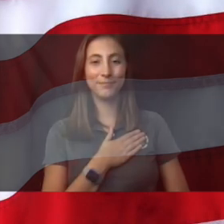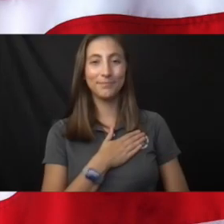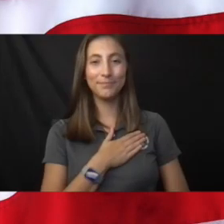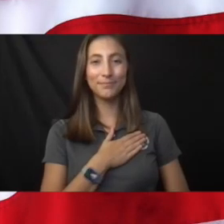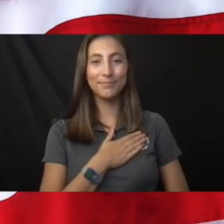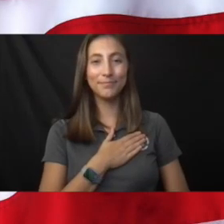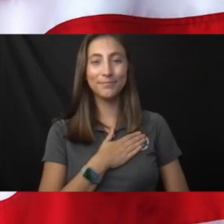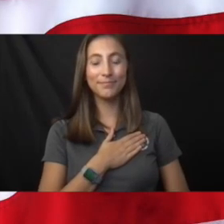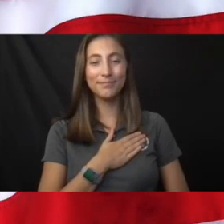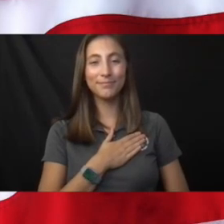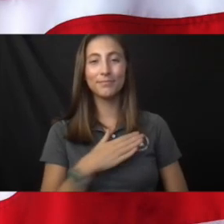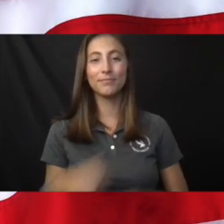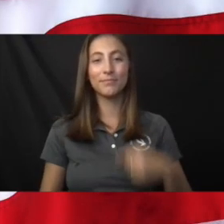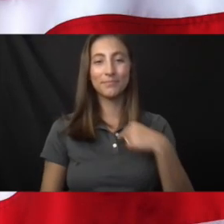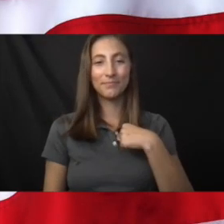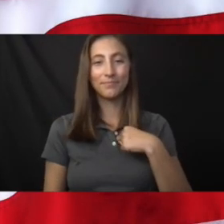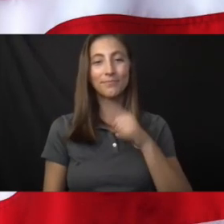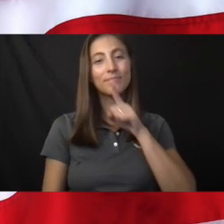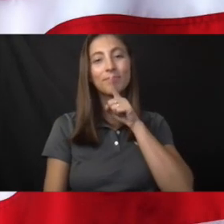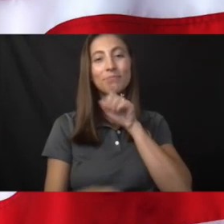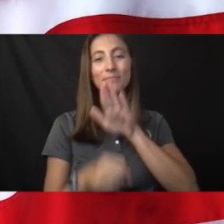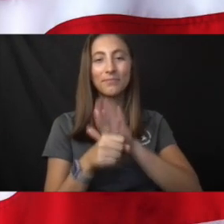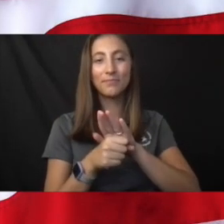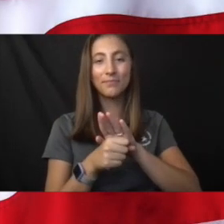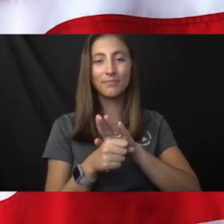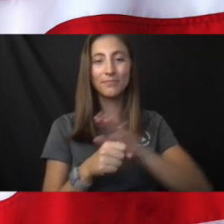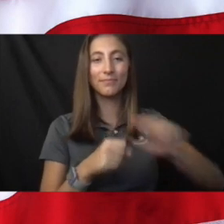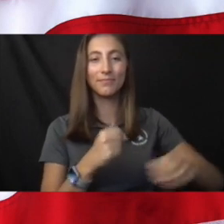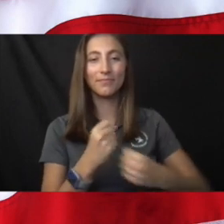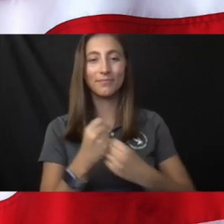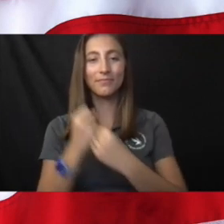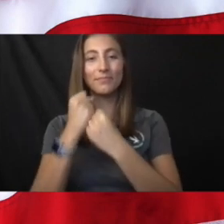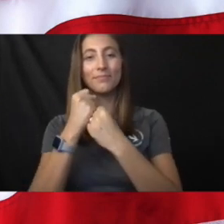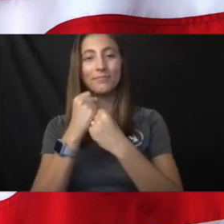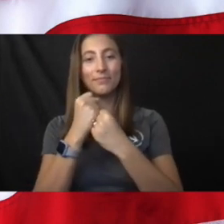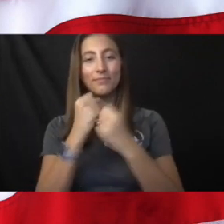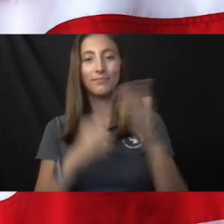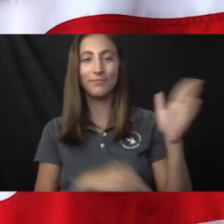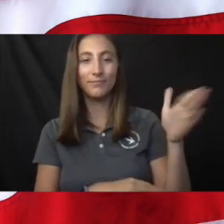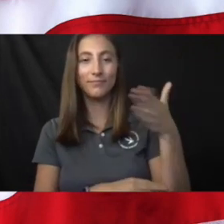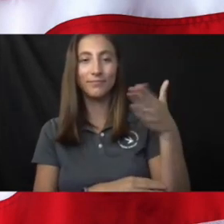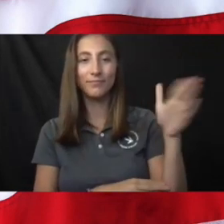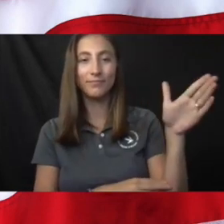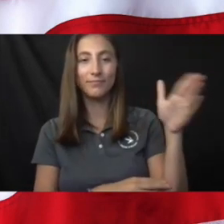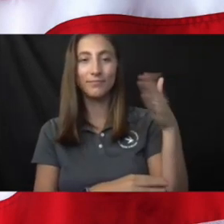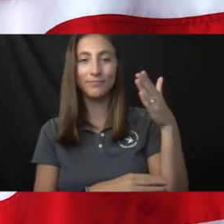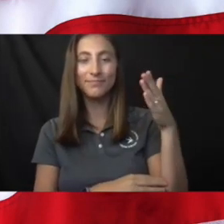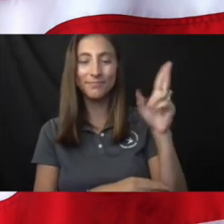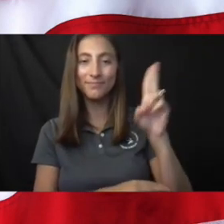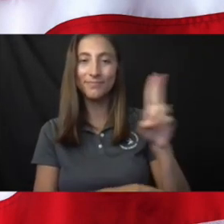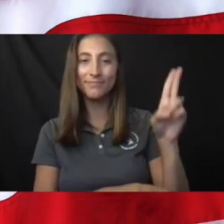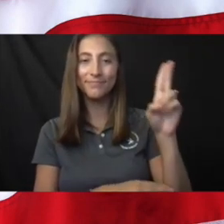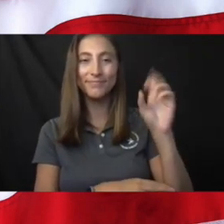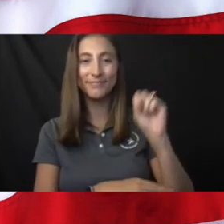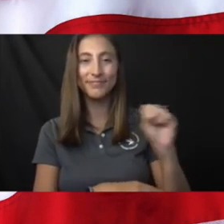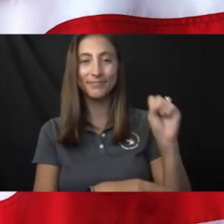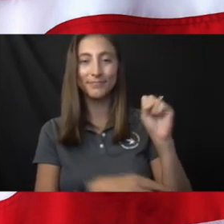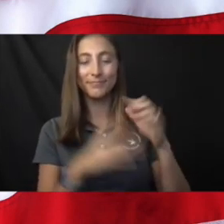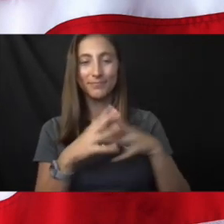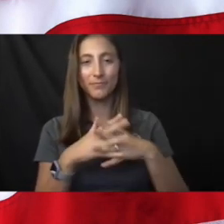I pledge allegiance to the flag of the United States of America